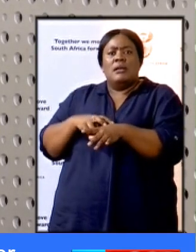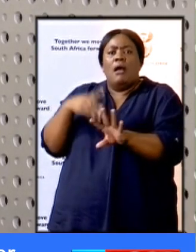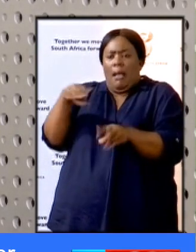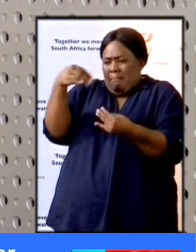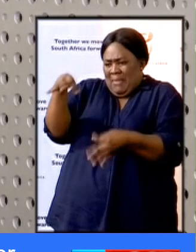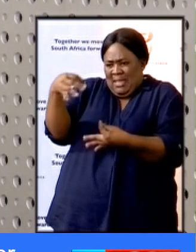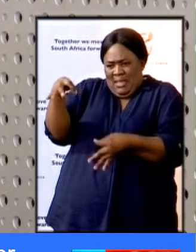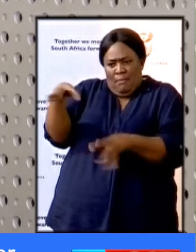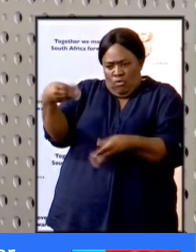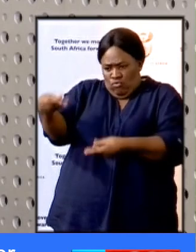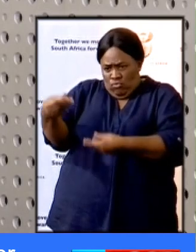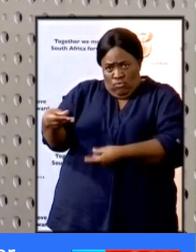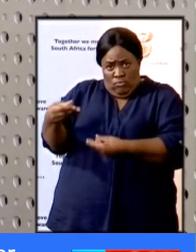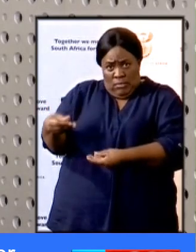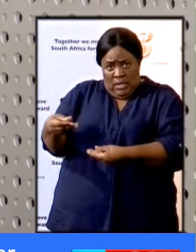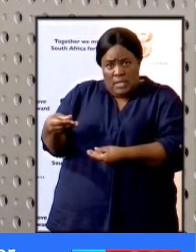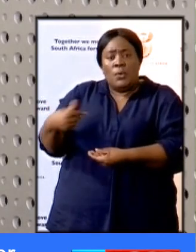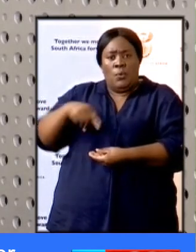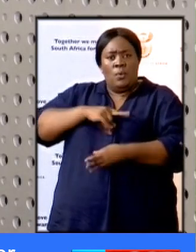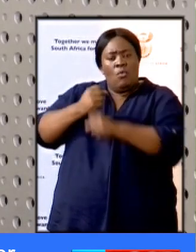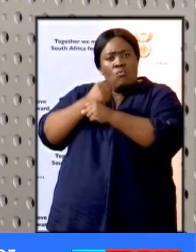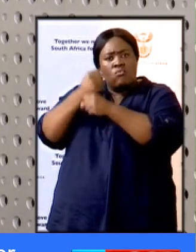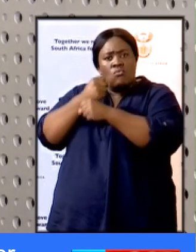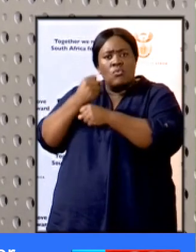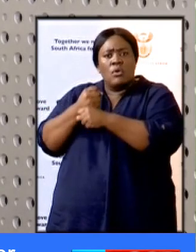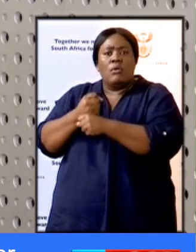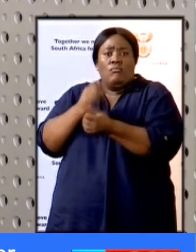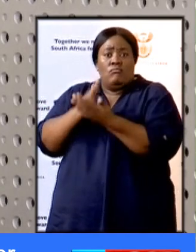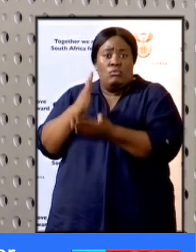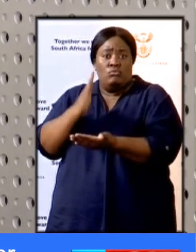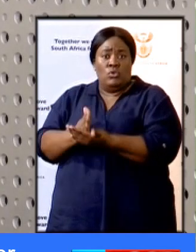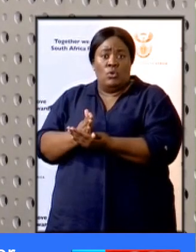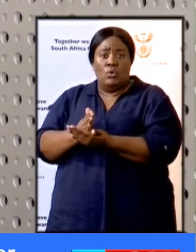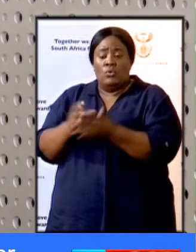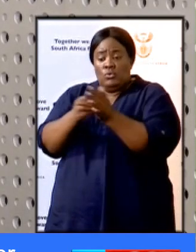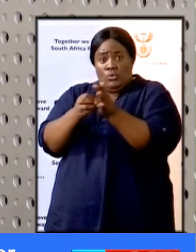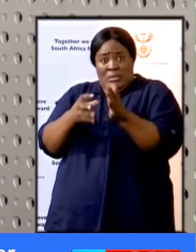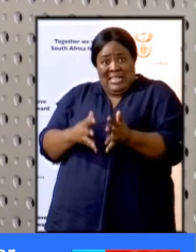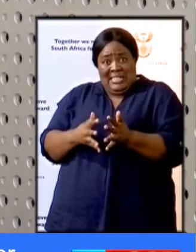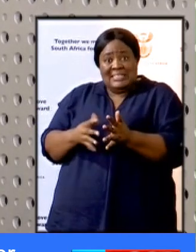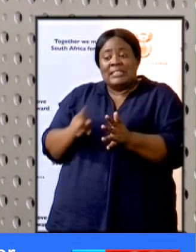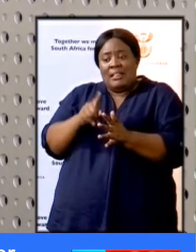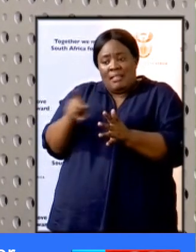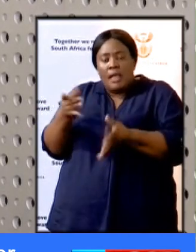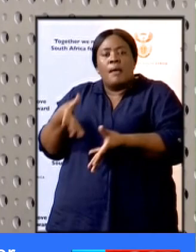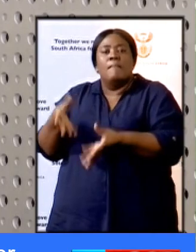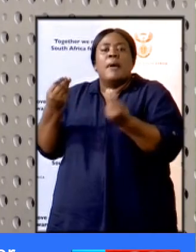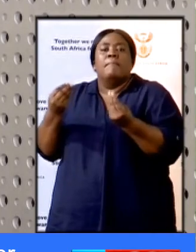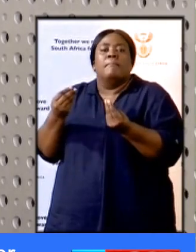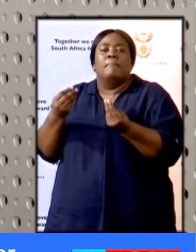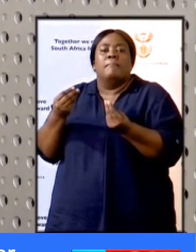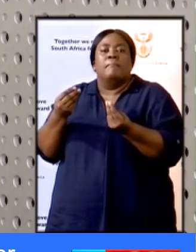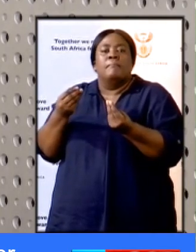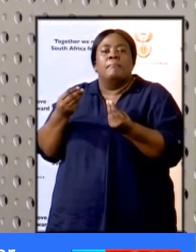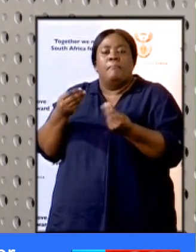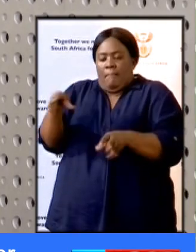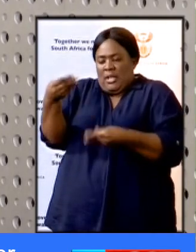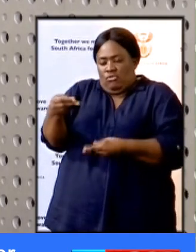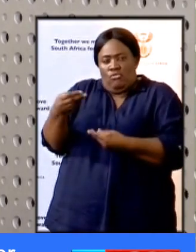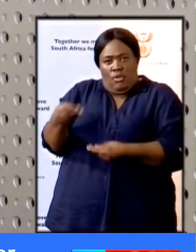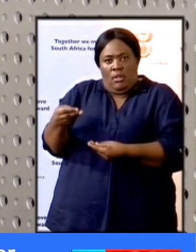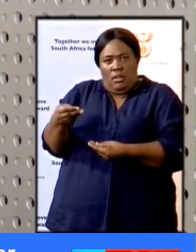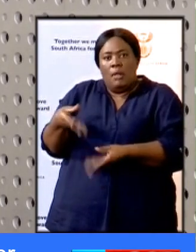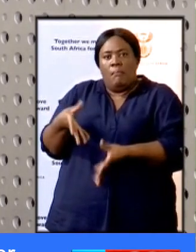means are ready, we will also be working to ensure that students are provided with instructional materials.